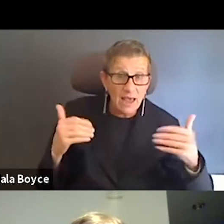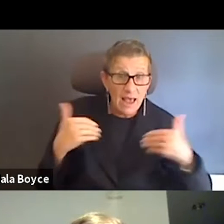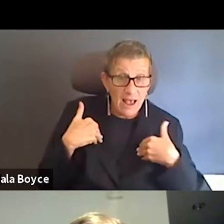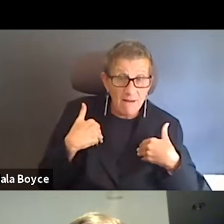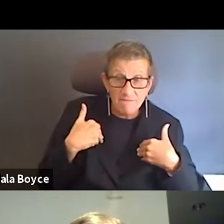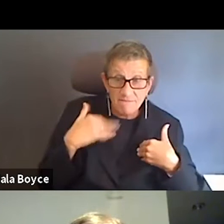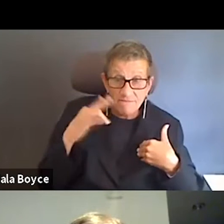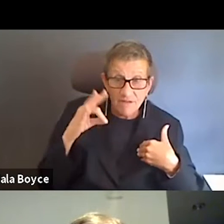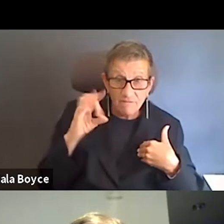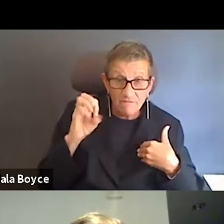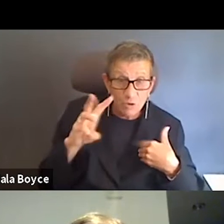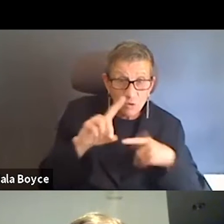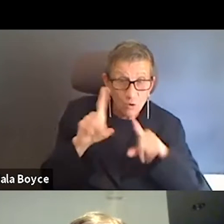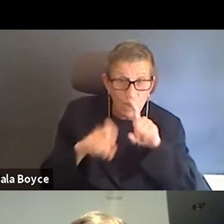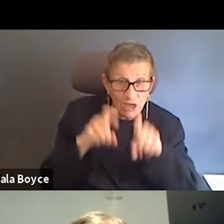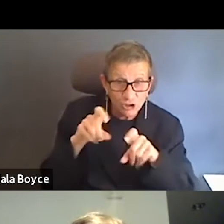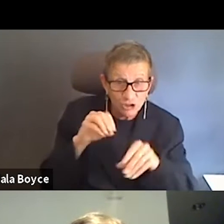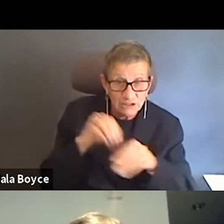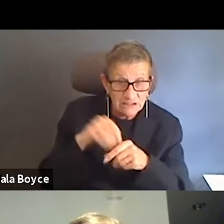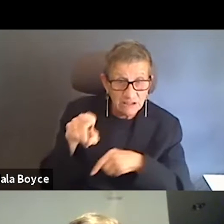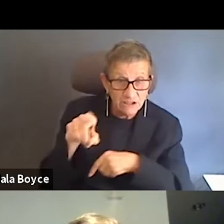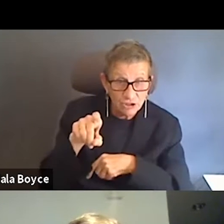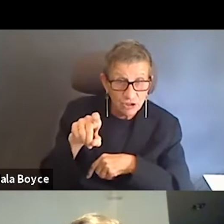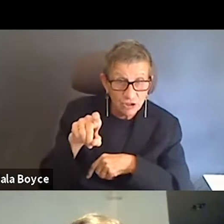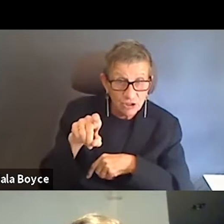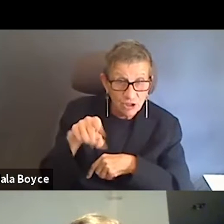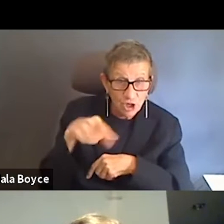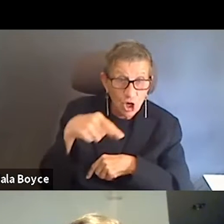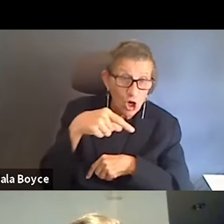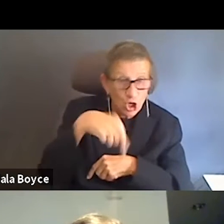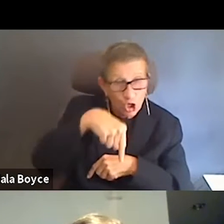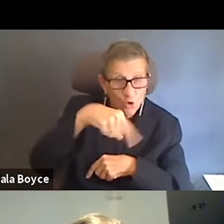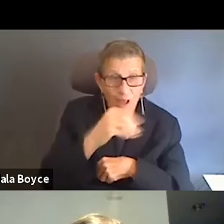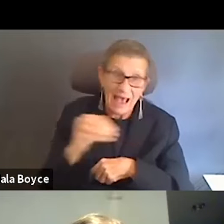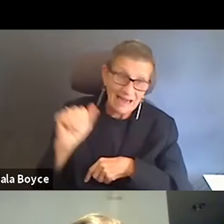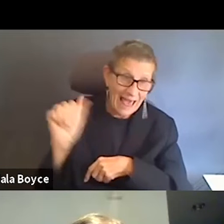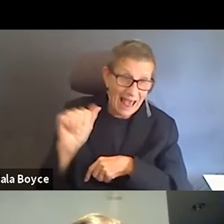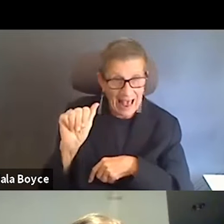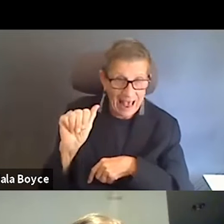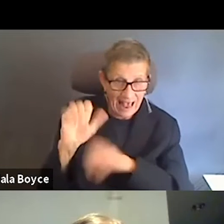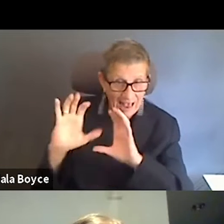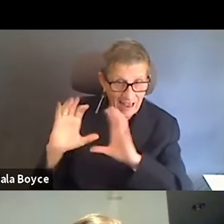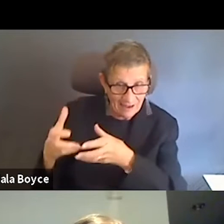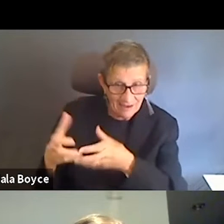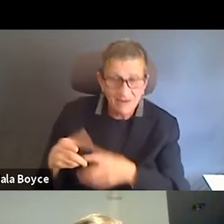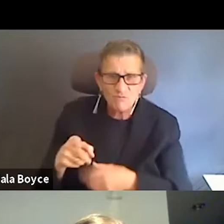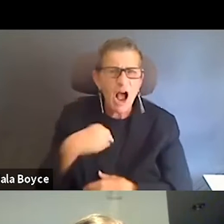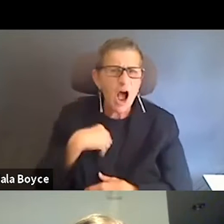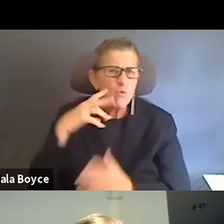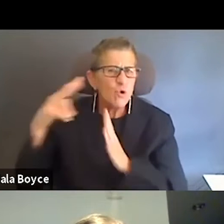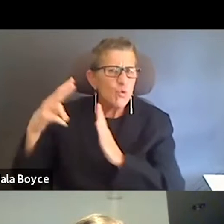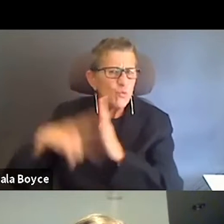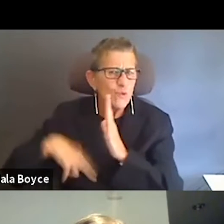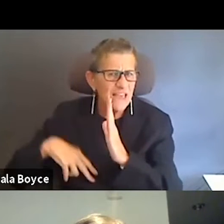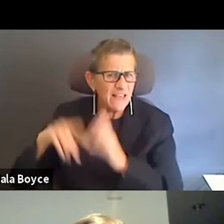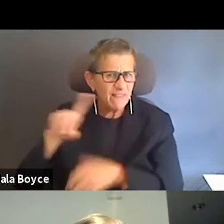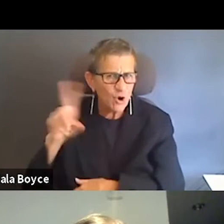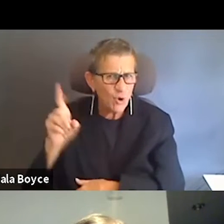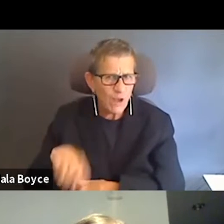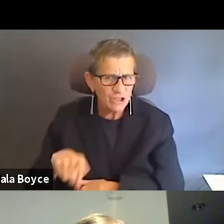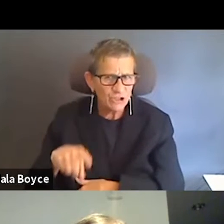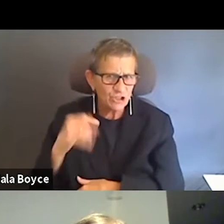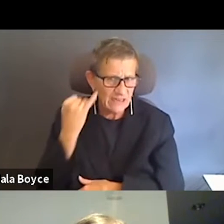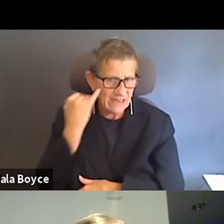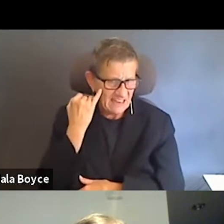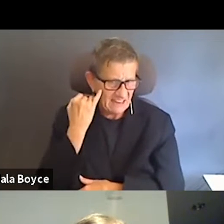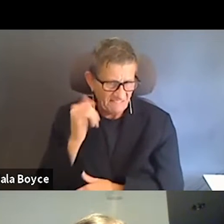of questions in the Q&A. So I'm actually going to read the question in case that's just